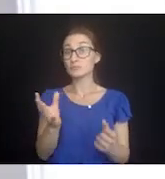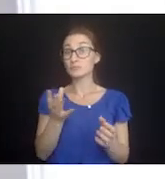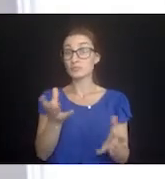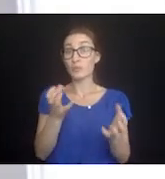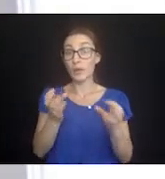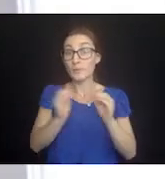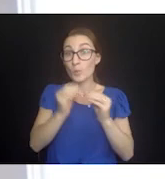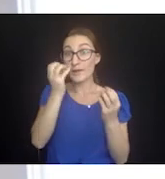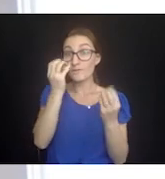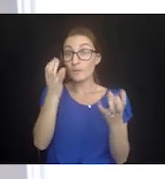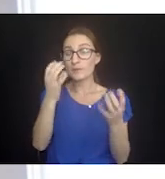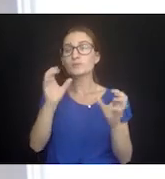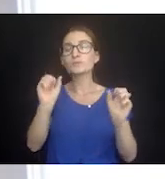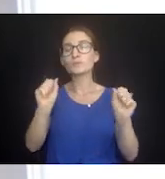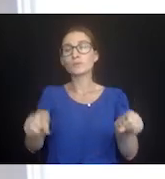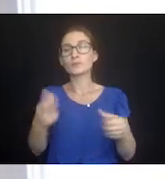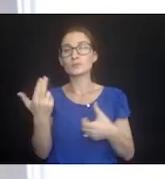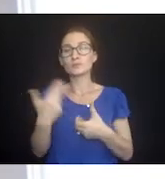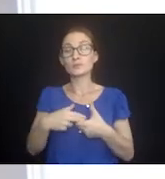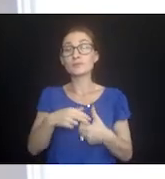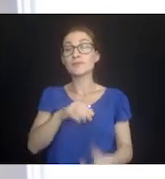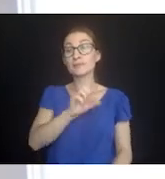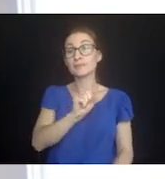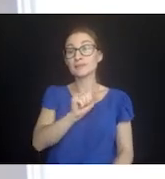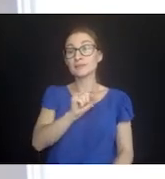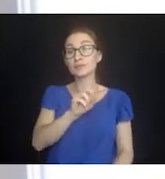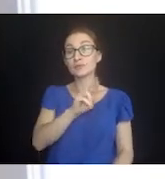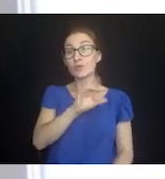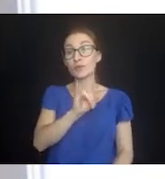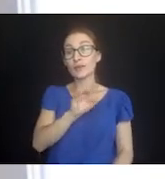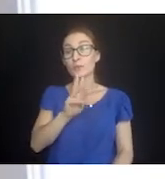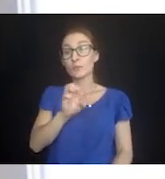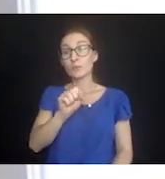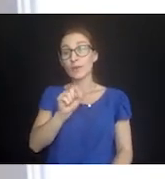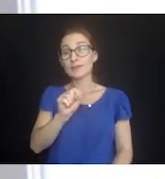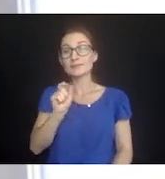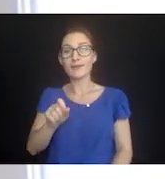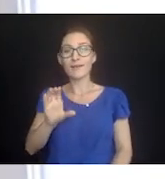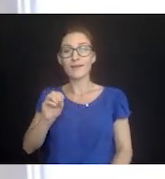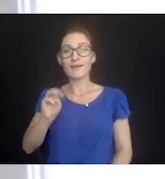Thank you so much for joining me on this journey. If you want to learn more about the